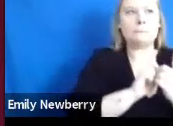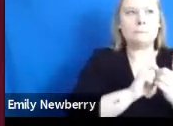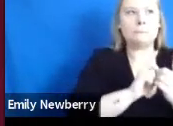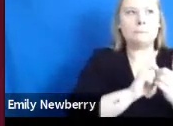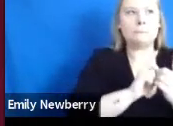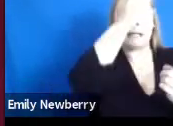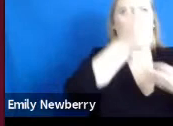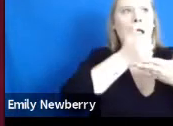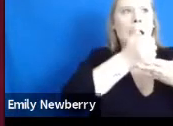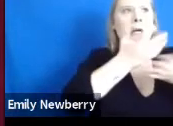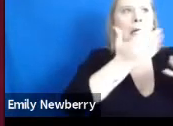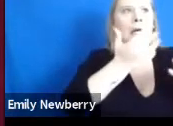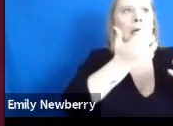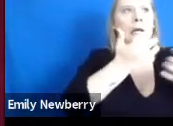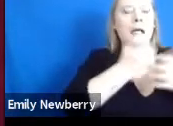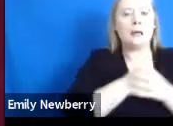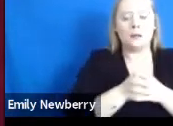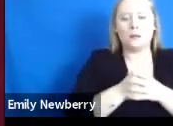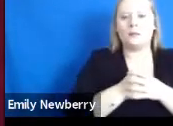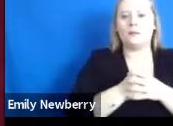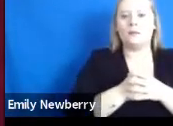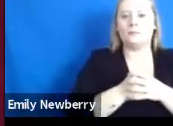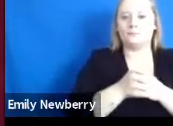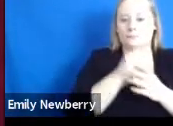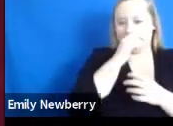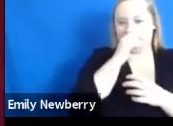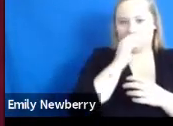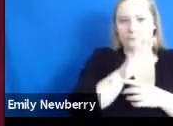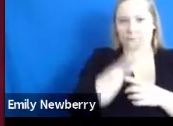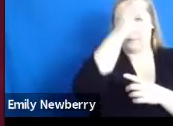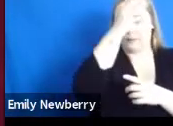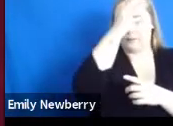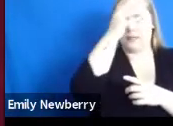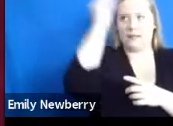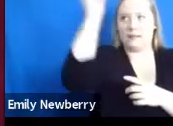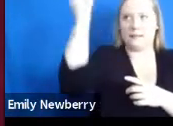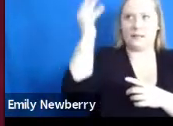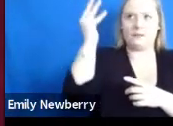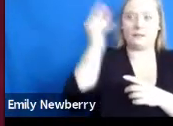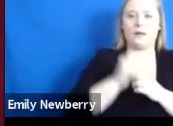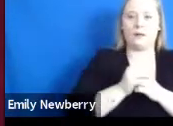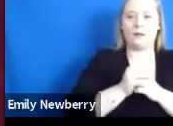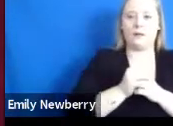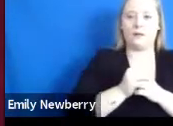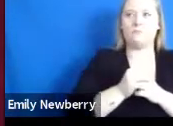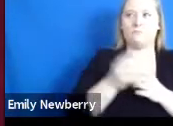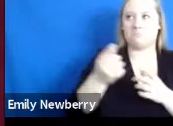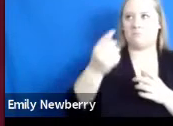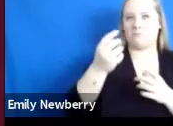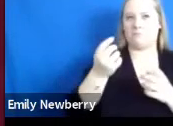help, and their father, the son, who they eventually found out was their father,